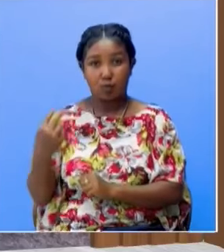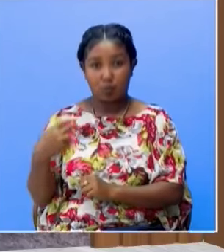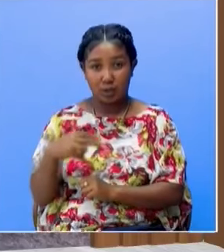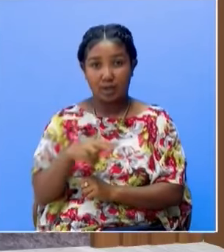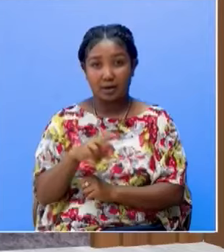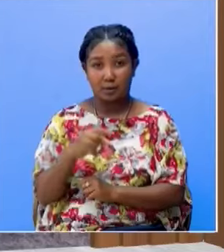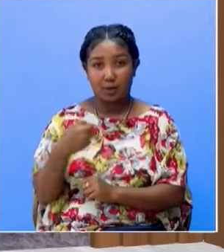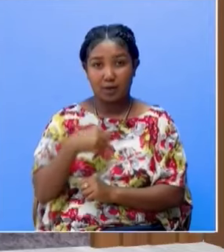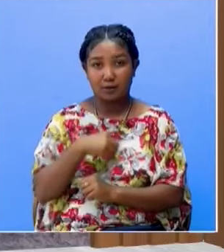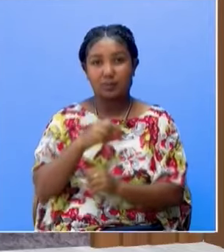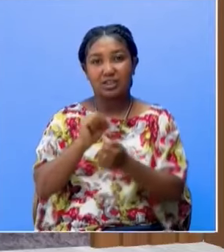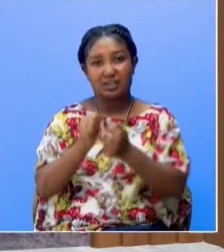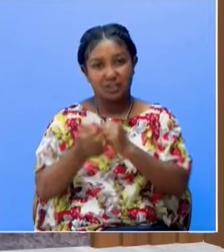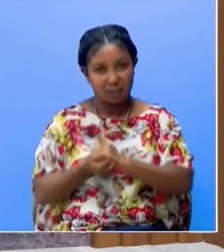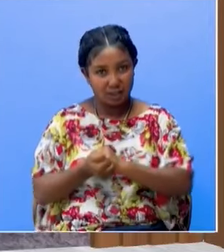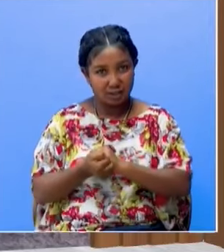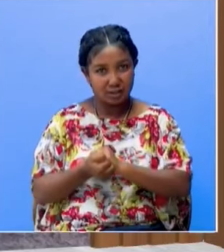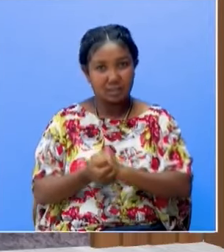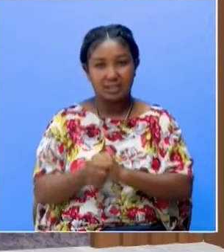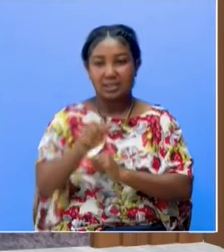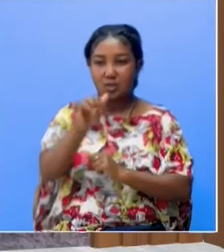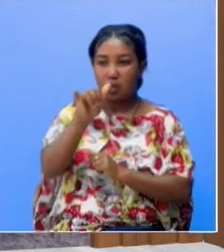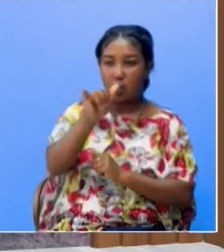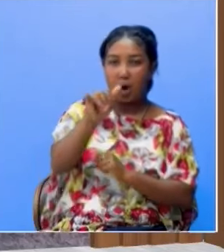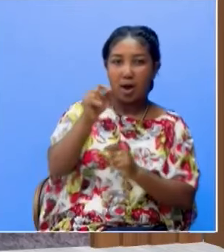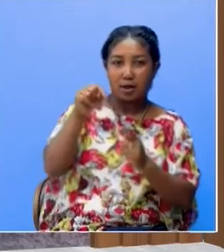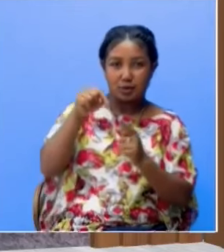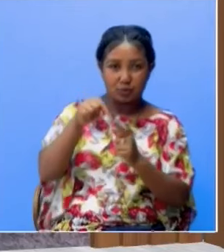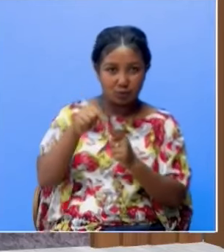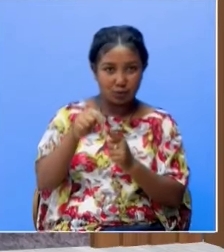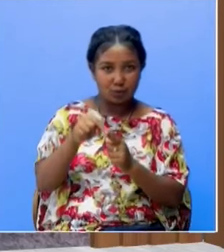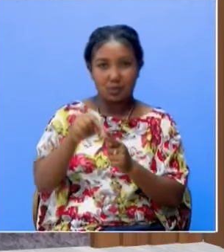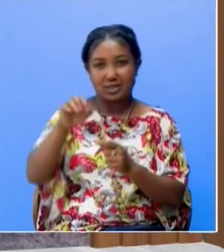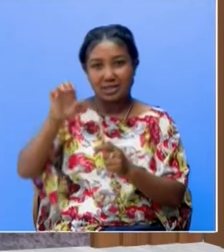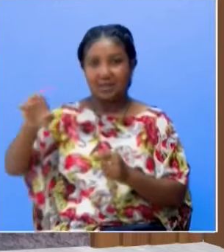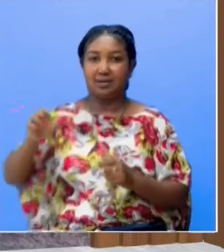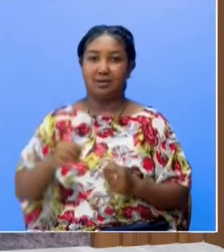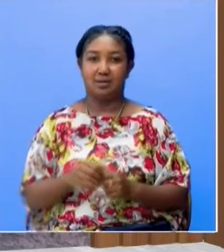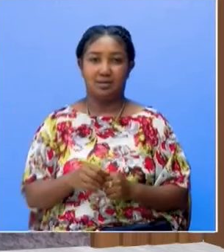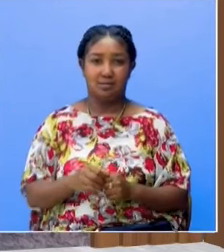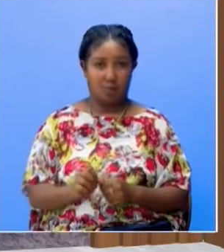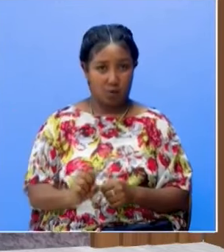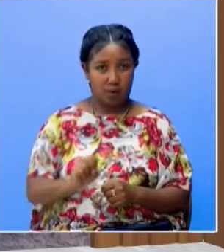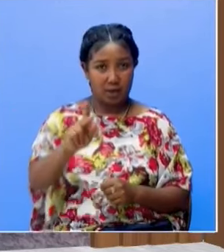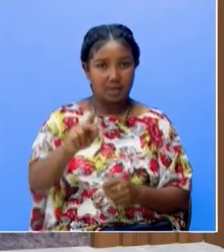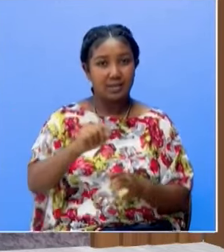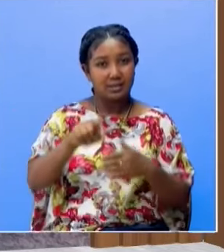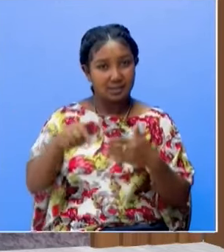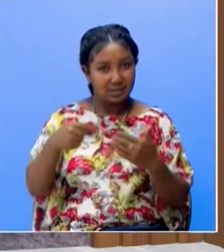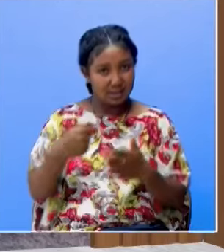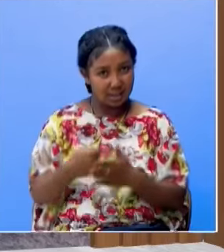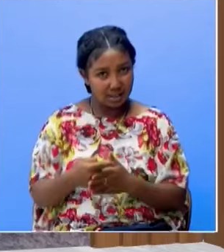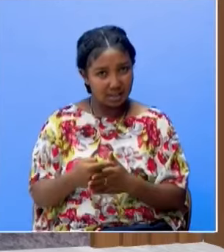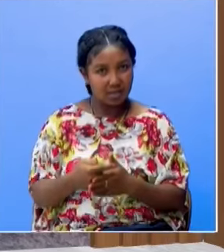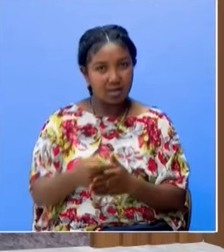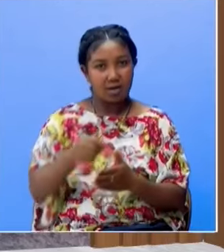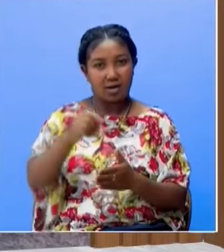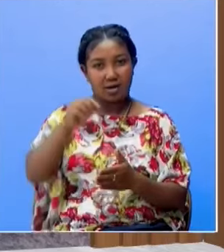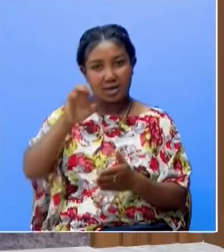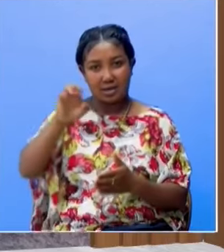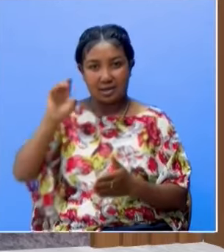to change y into e. Clear? Then we have to add